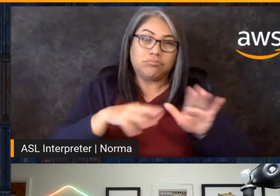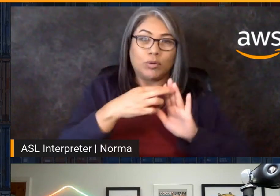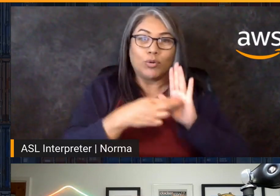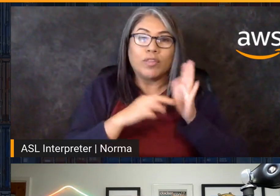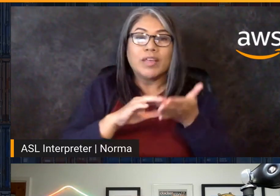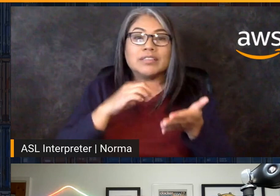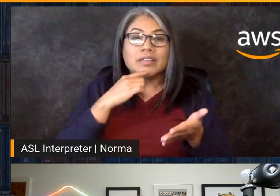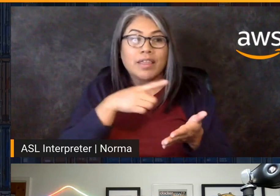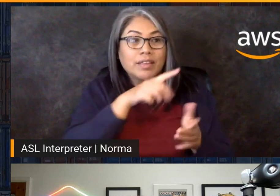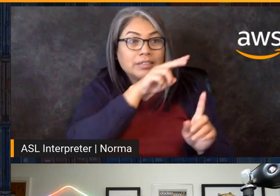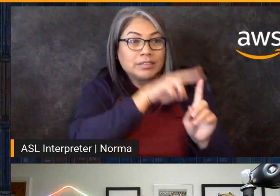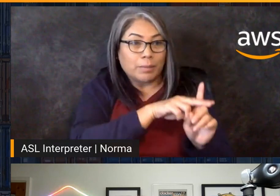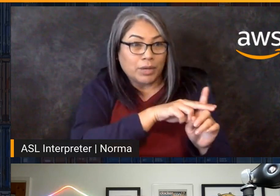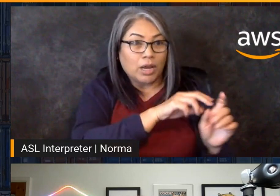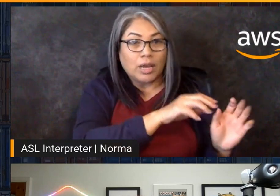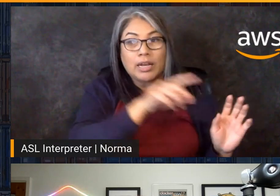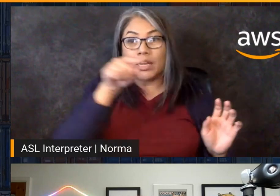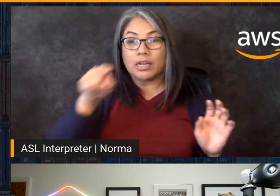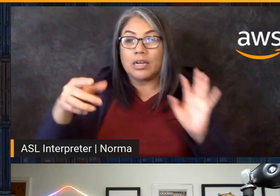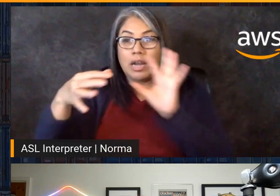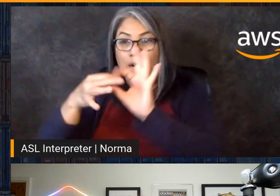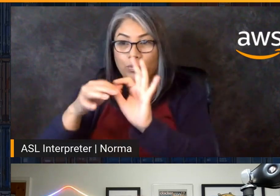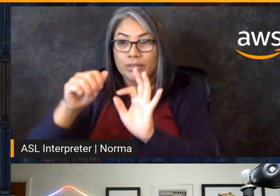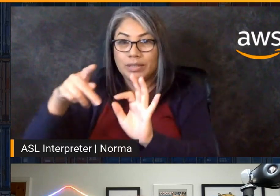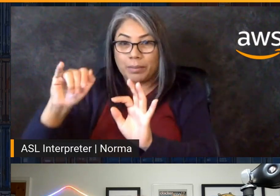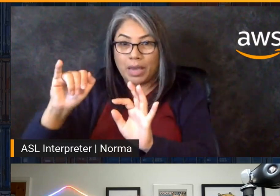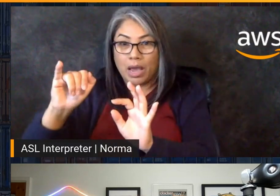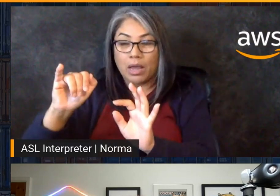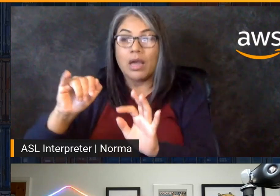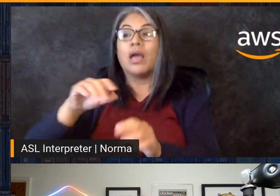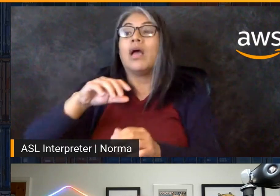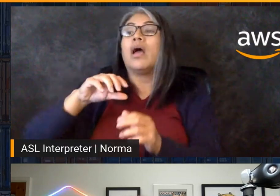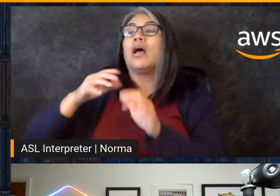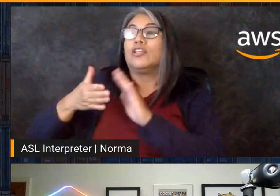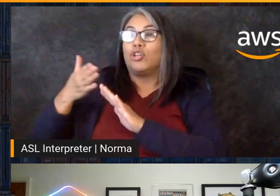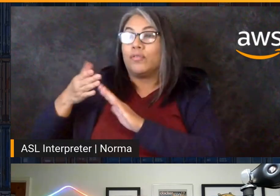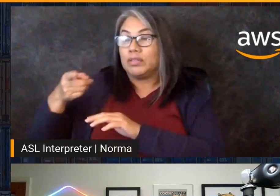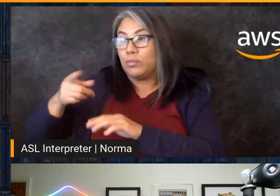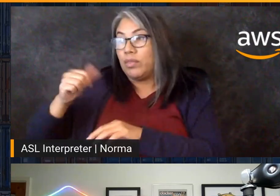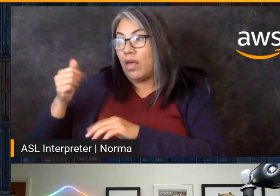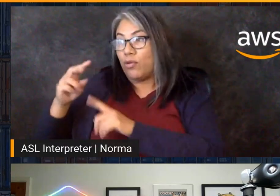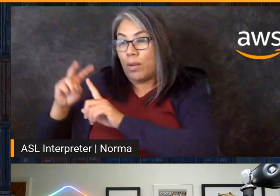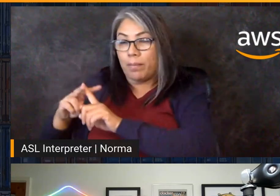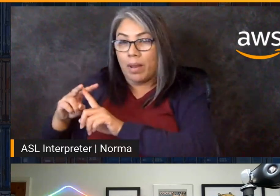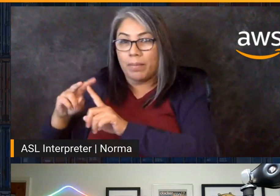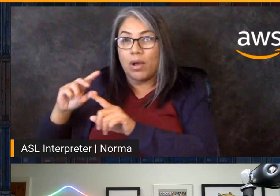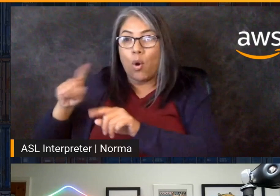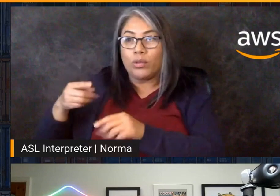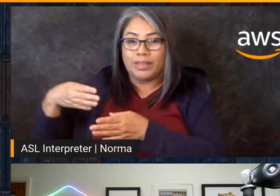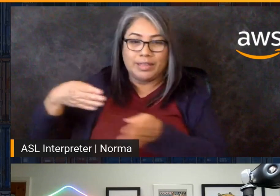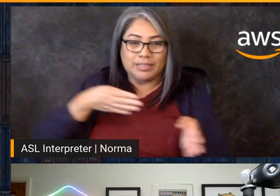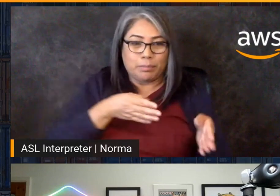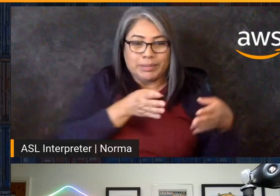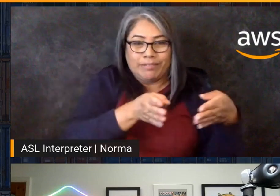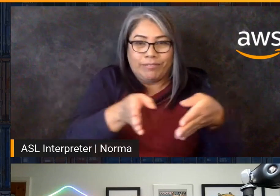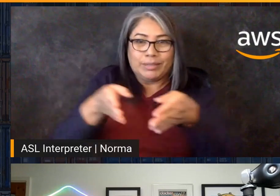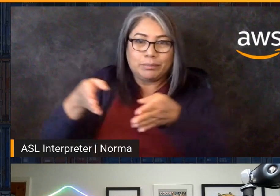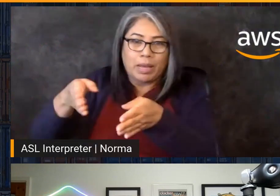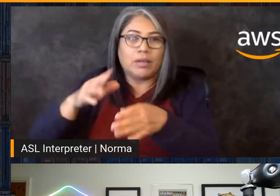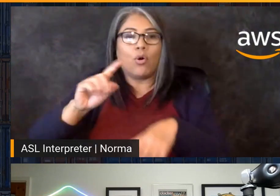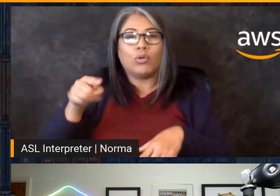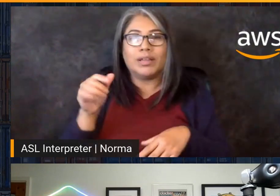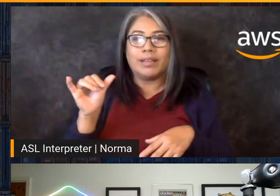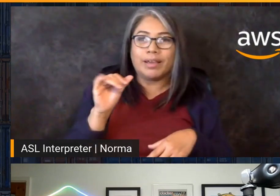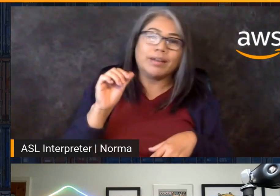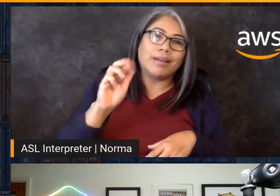can connect to this API serviced by this other application, but only at these specific paths, right? That's like a layer 7